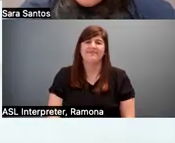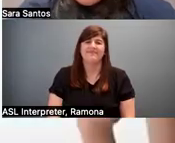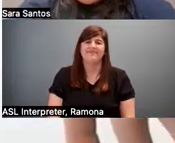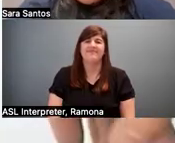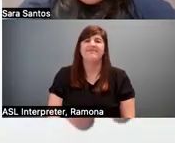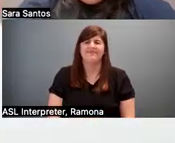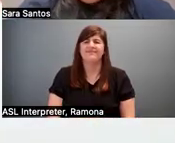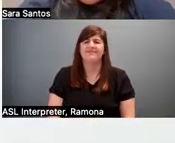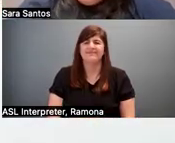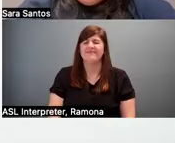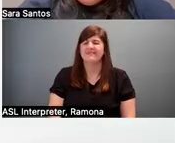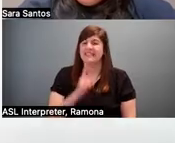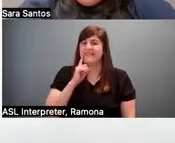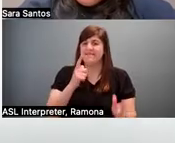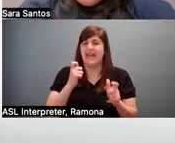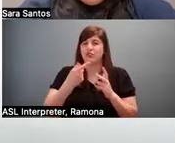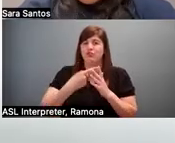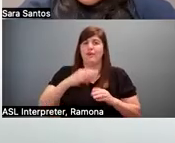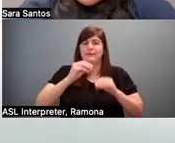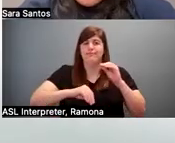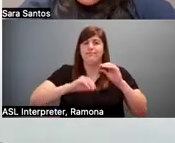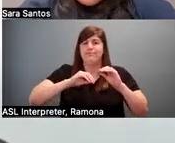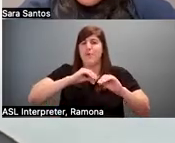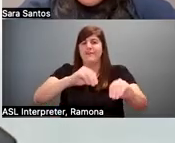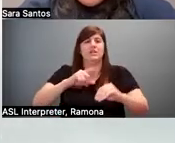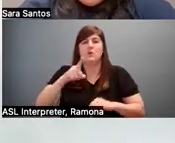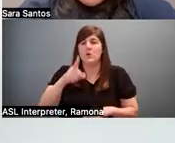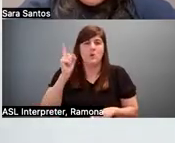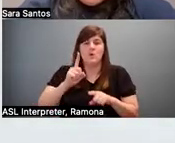It's quite fast. Once it gets going, you're not going to catch it.